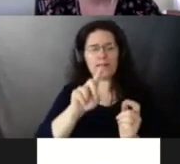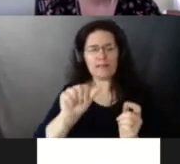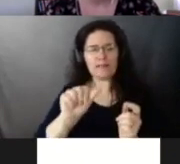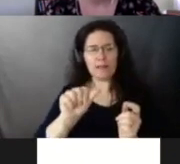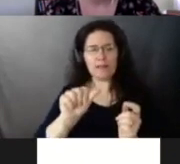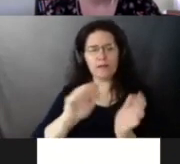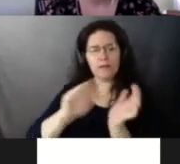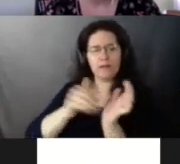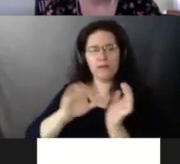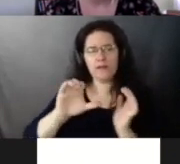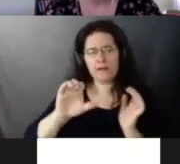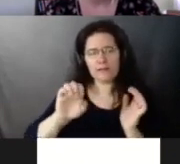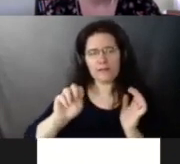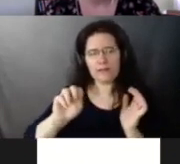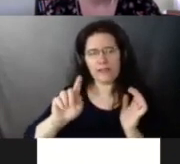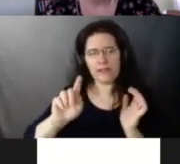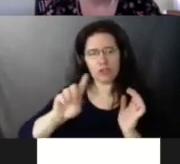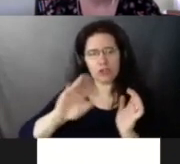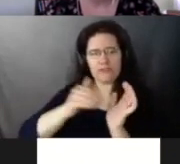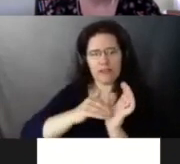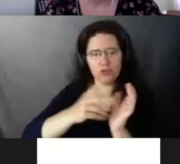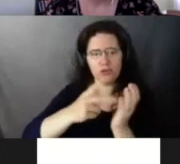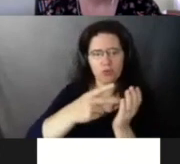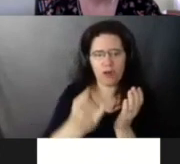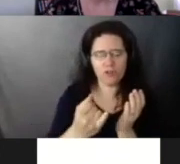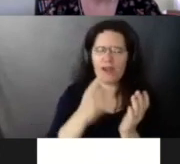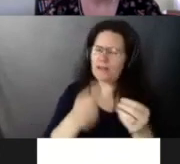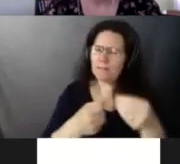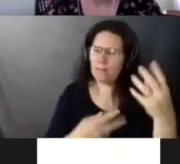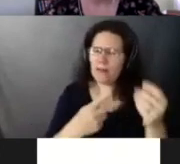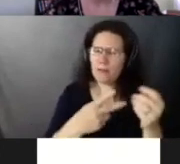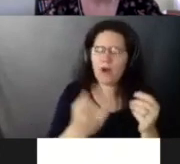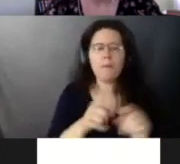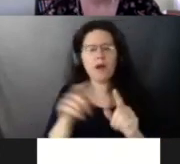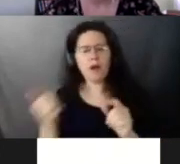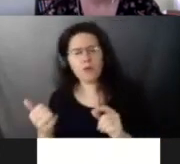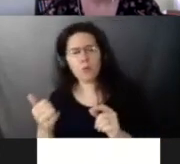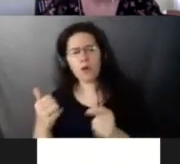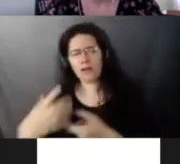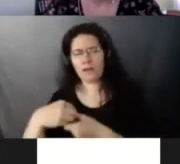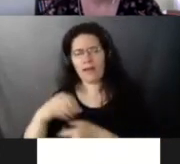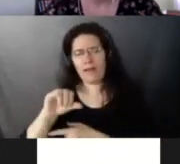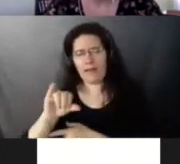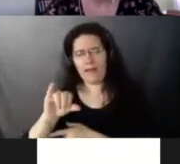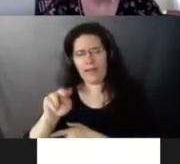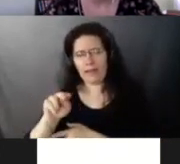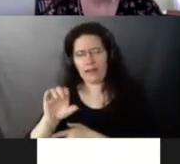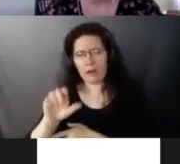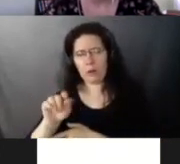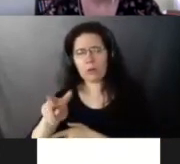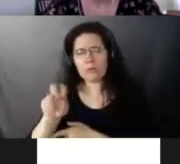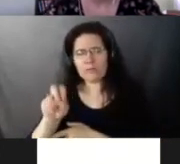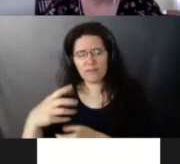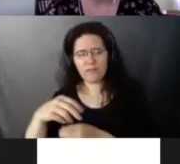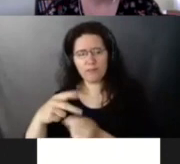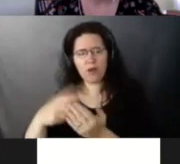but the inclusive project was VR1. I have done with visually impaired people and sighted people. What I